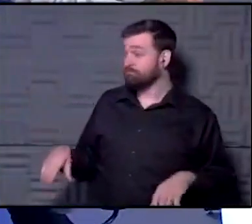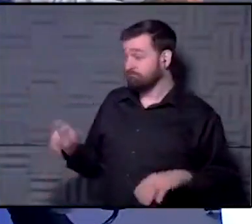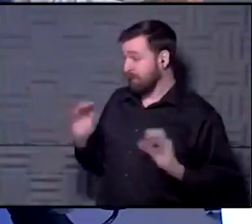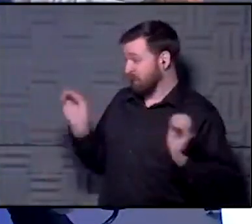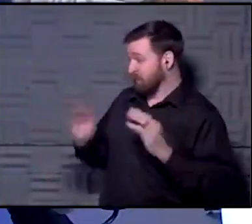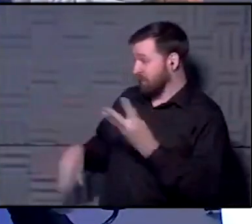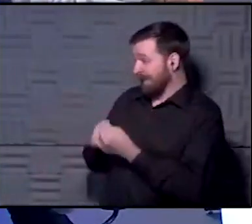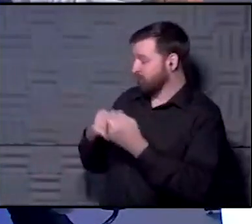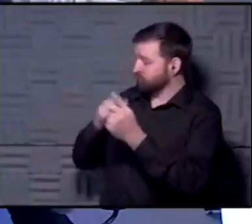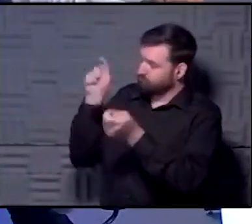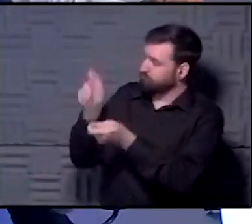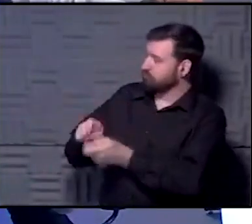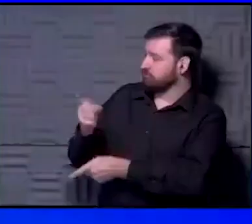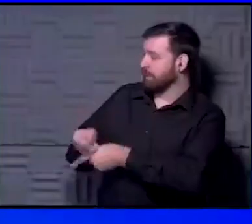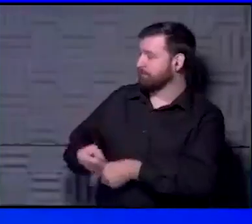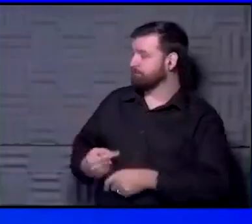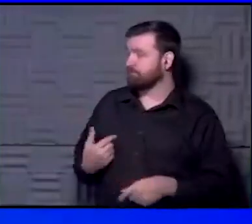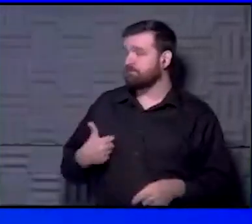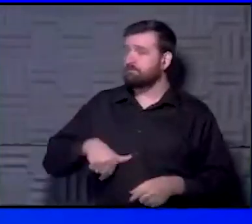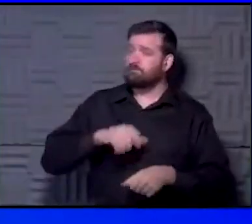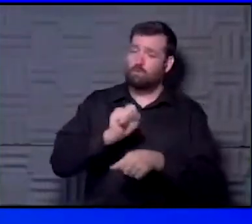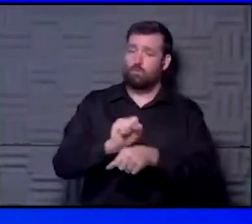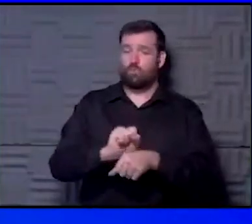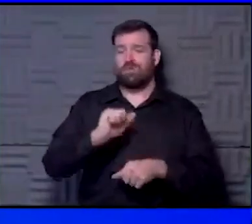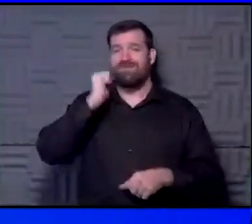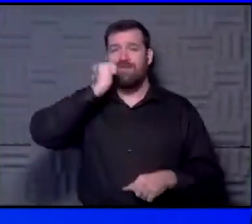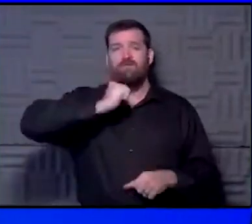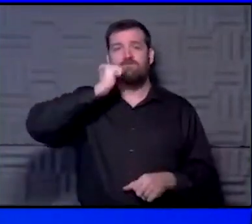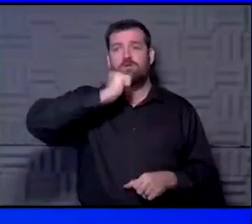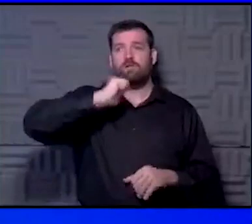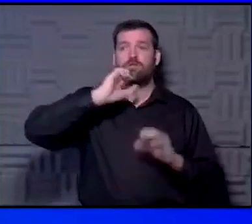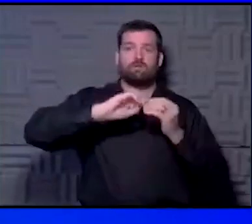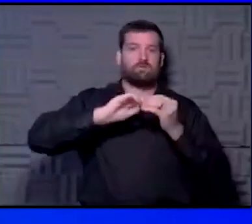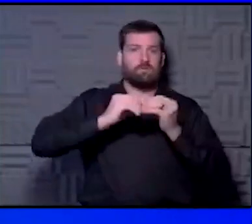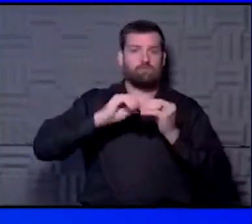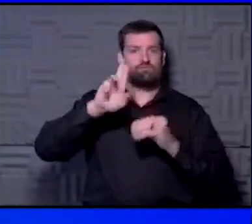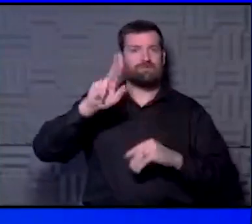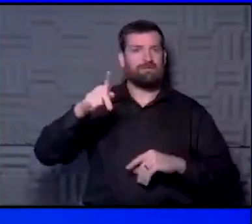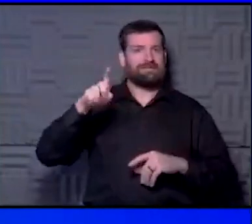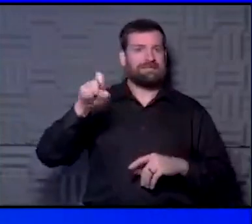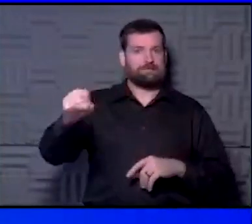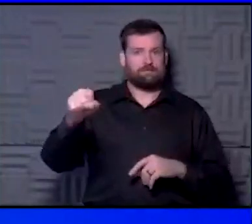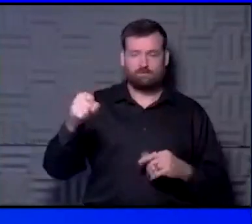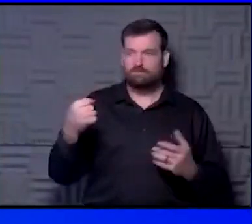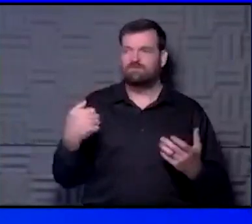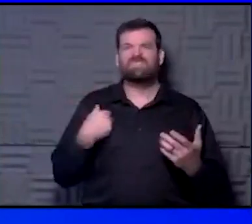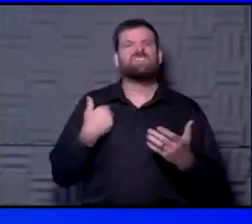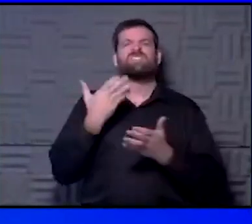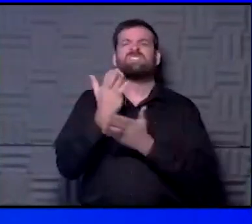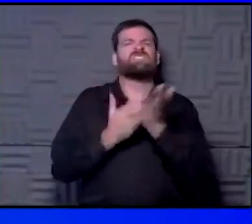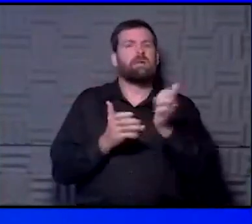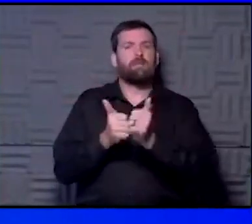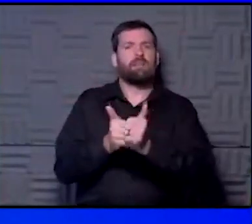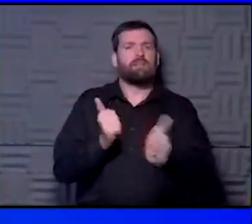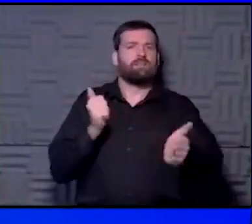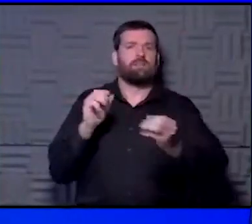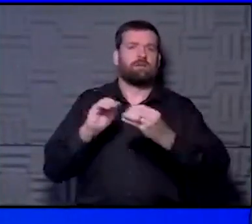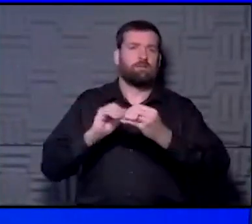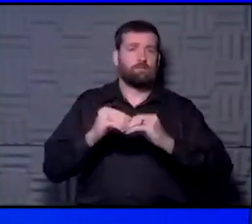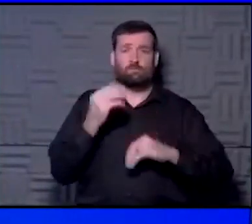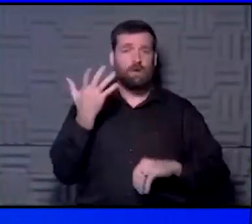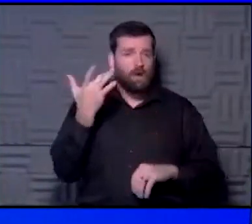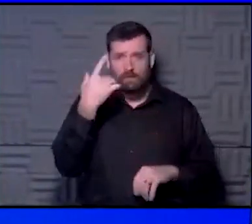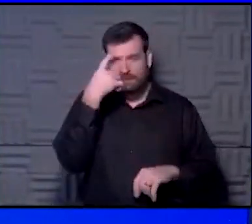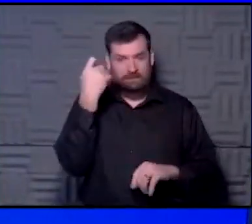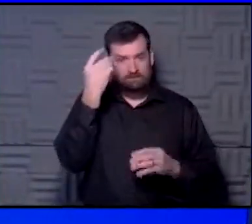add. You're exactly right. And we work every day. The numbers are updated. There always is some sort of lag in the numbers just because